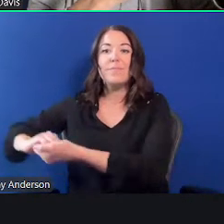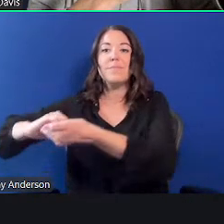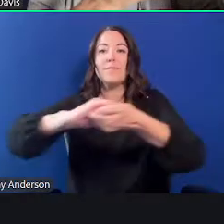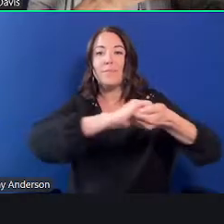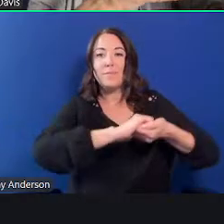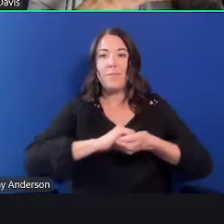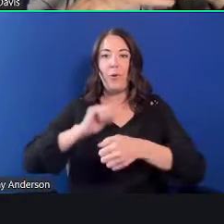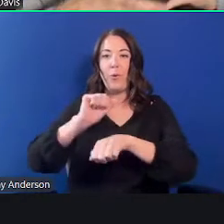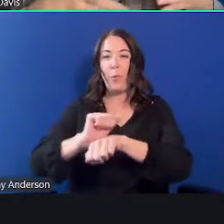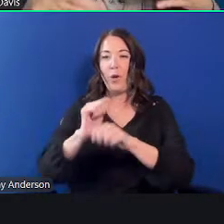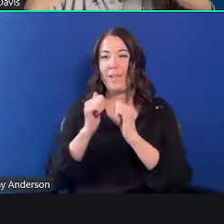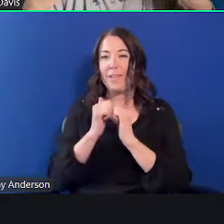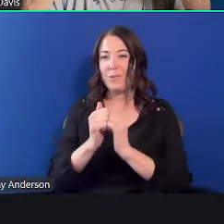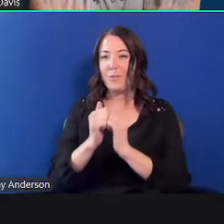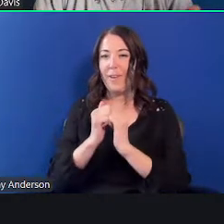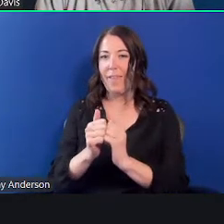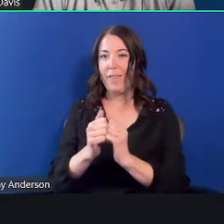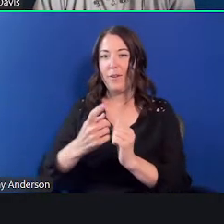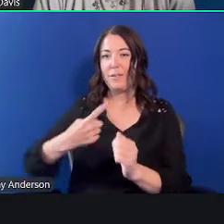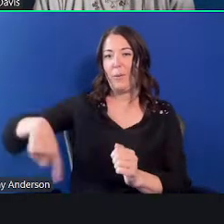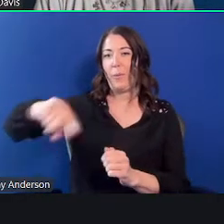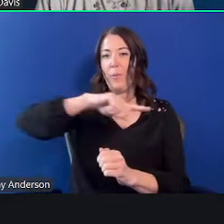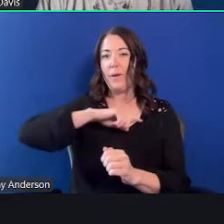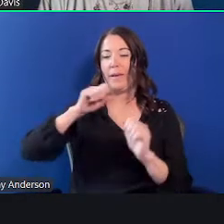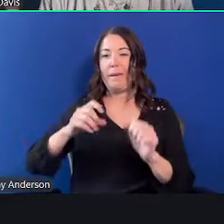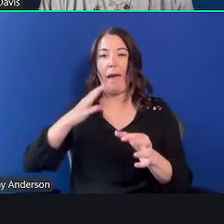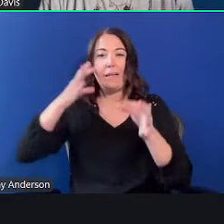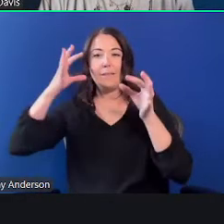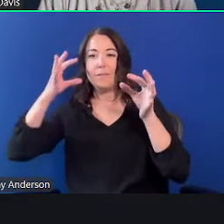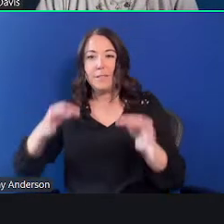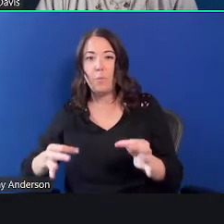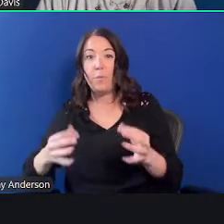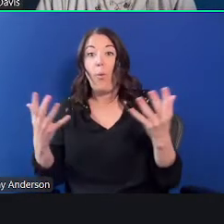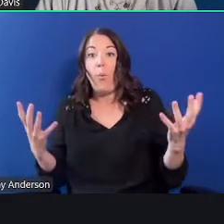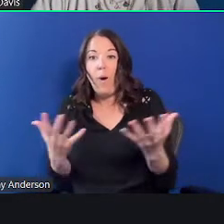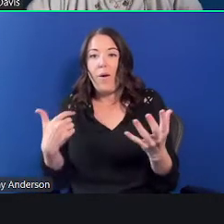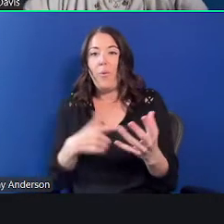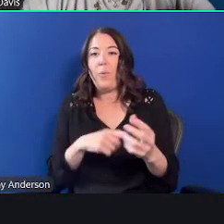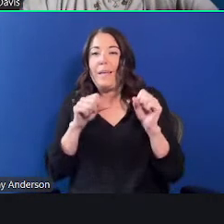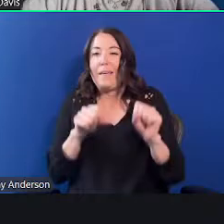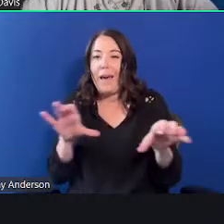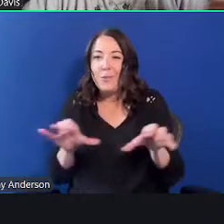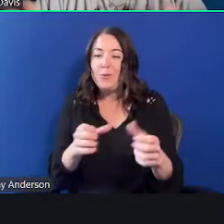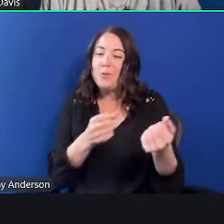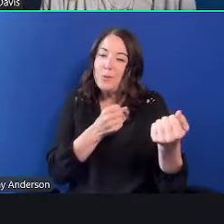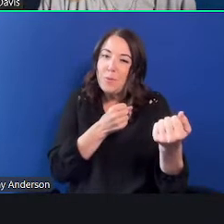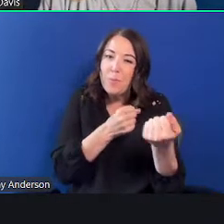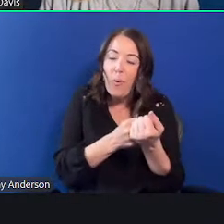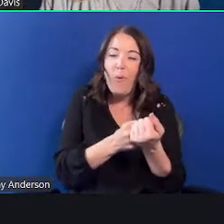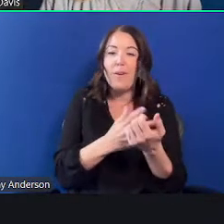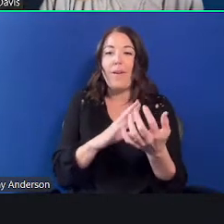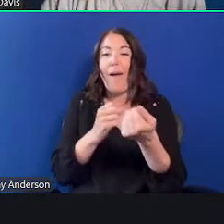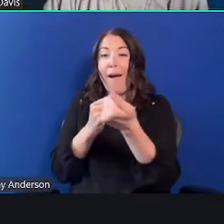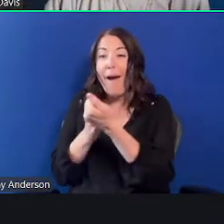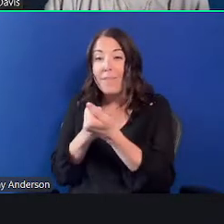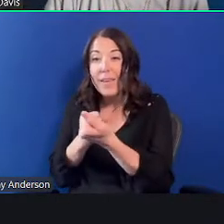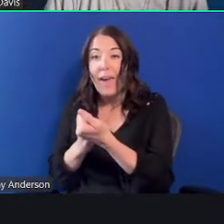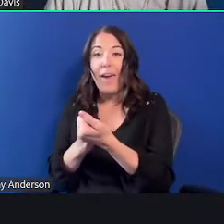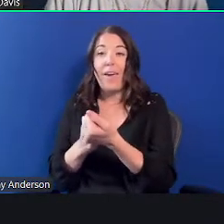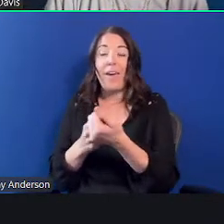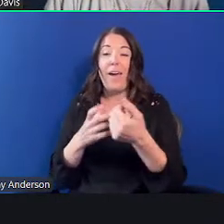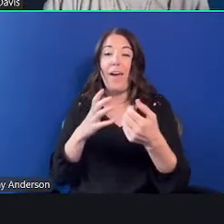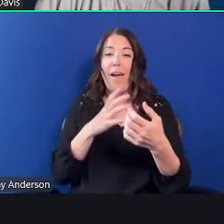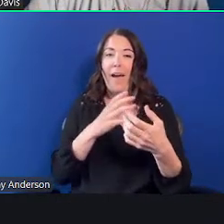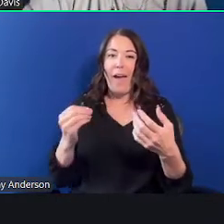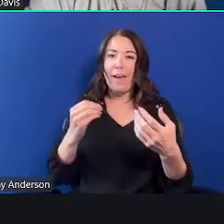determine what we can do to support and advocate and fulfill for our